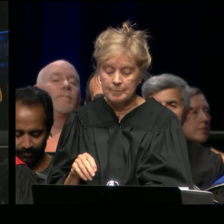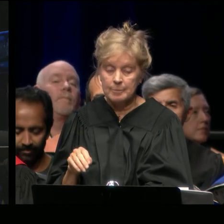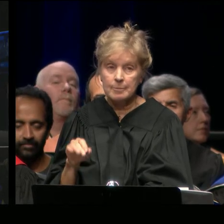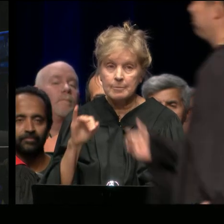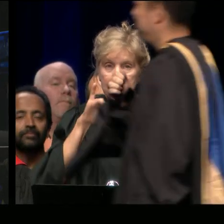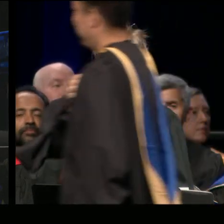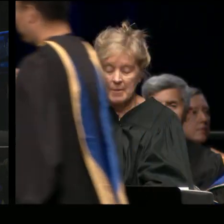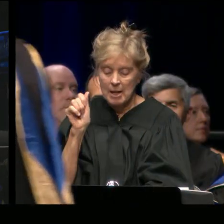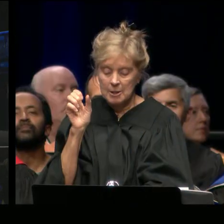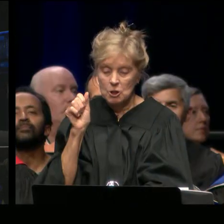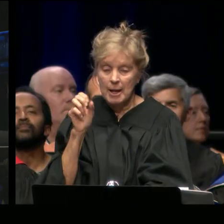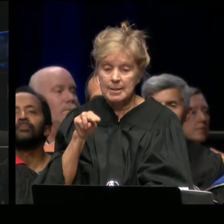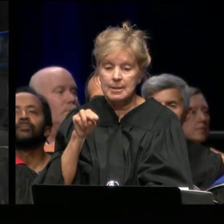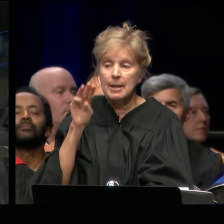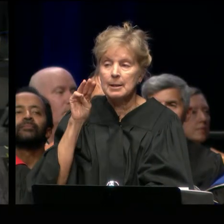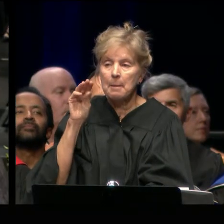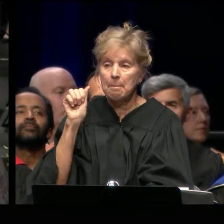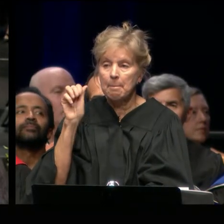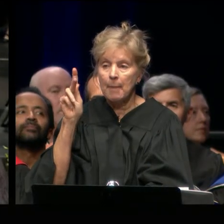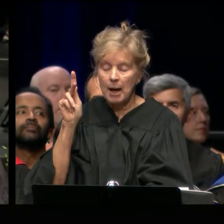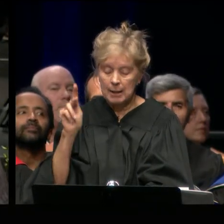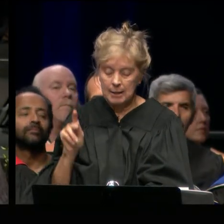Jason Muck.